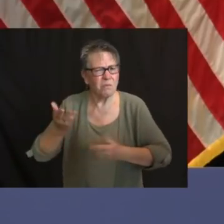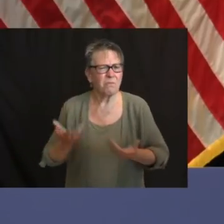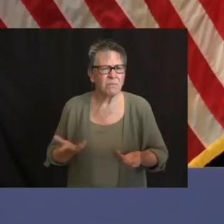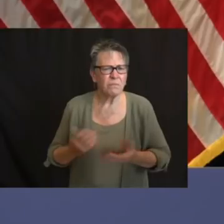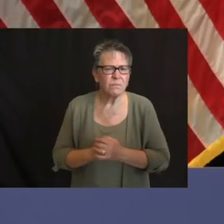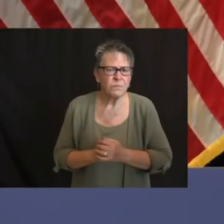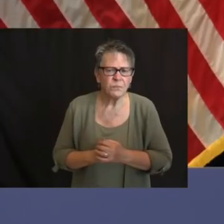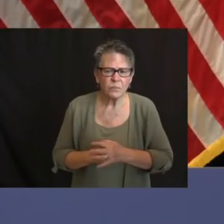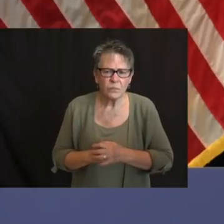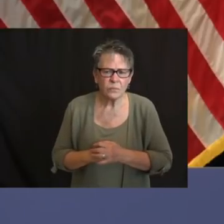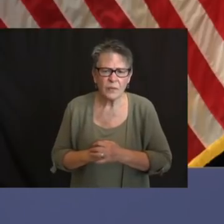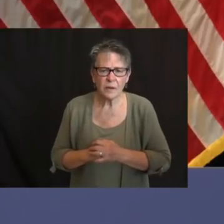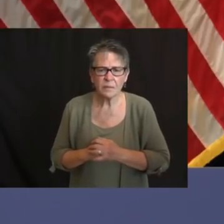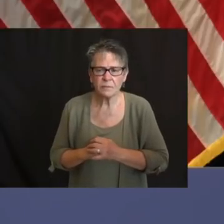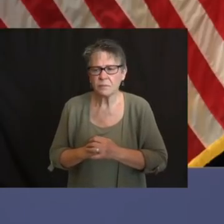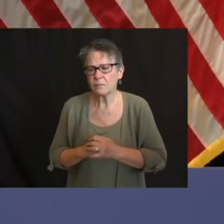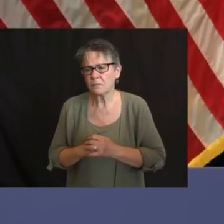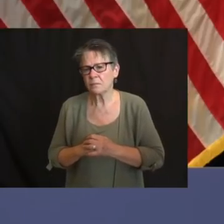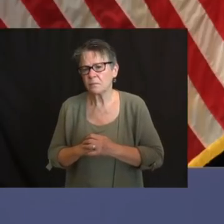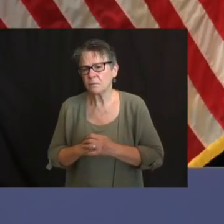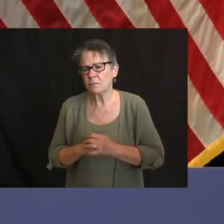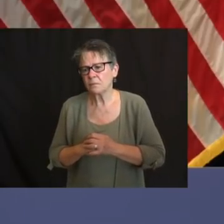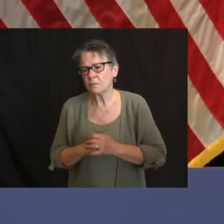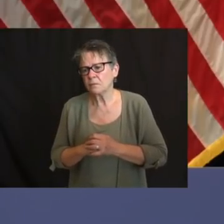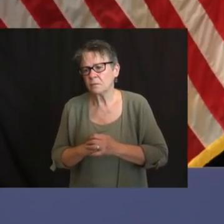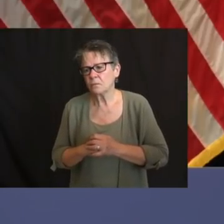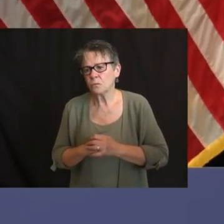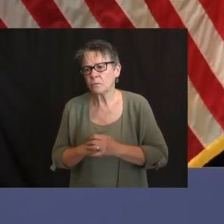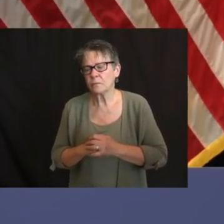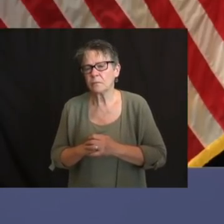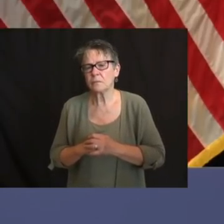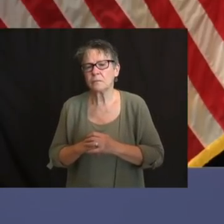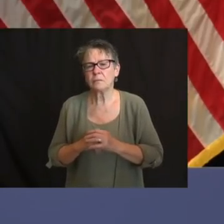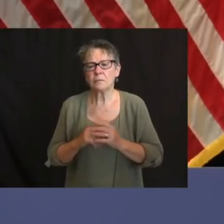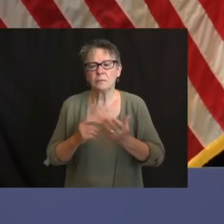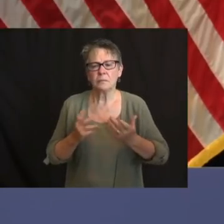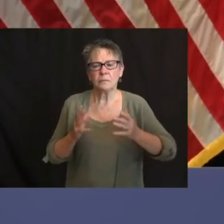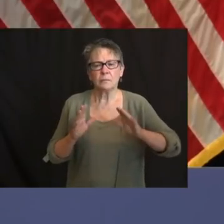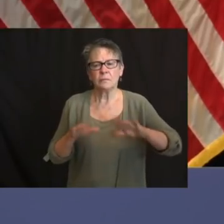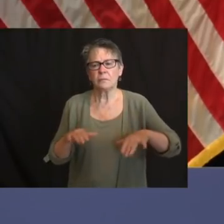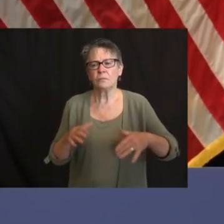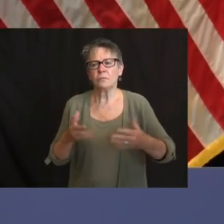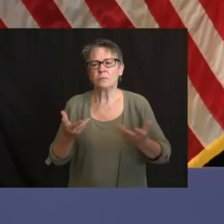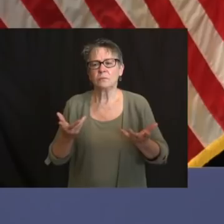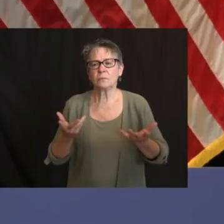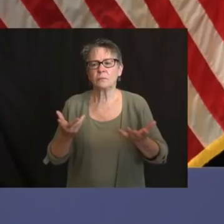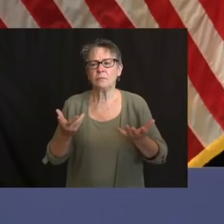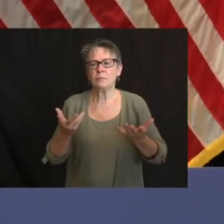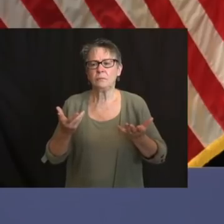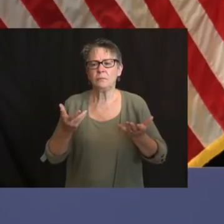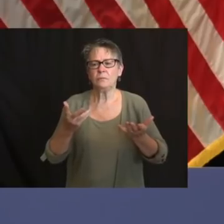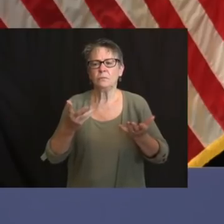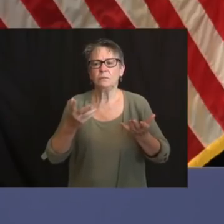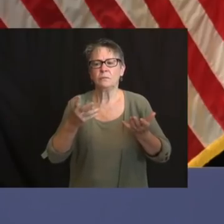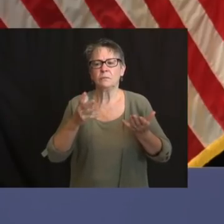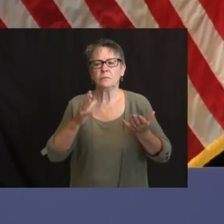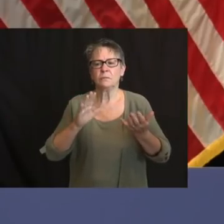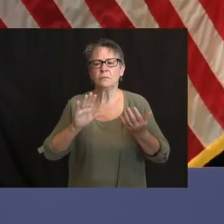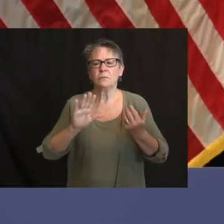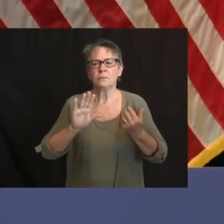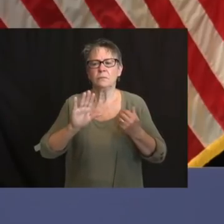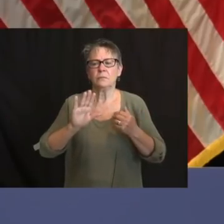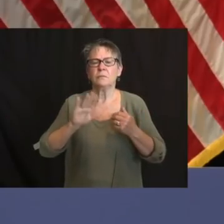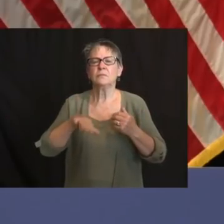undoing the stain of racism in our country. We cannot lose sight of the fact that we states, New